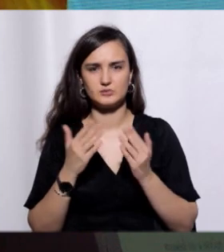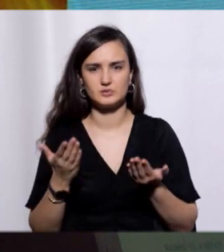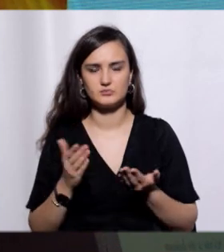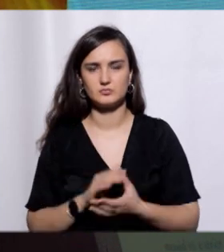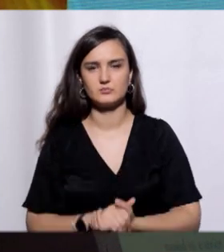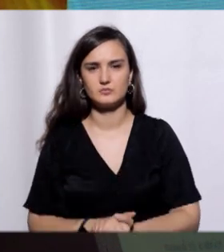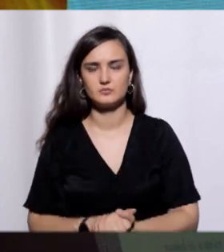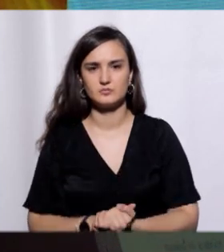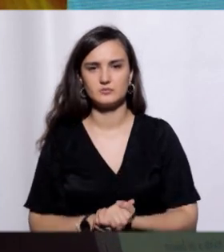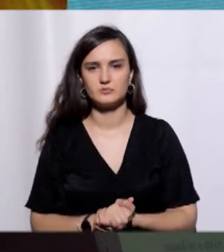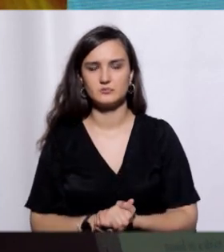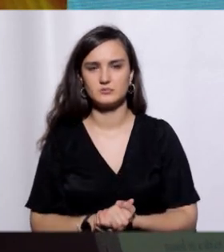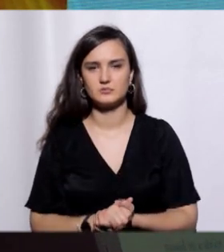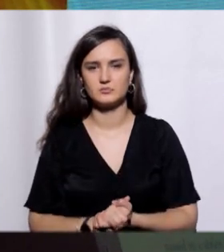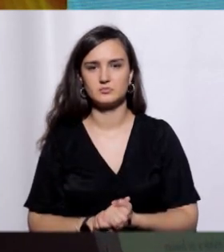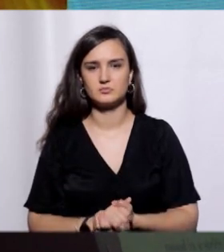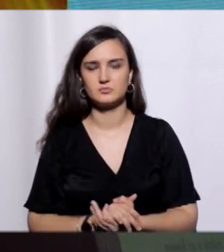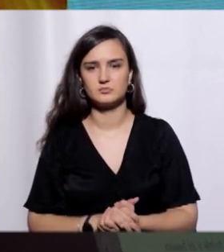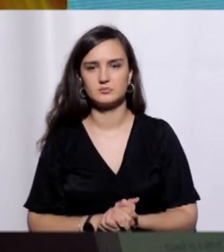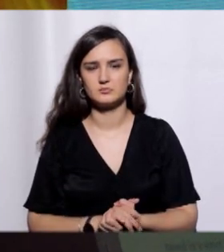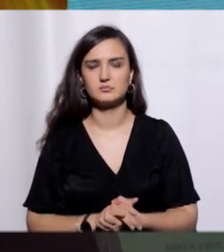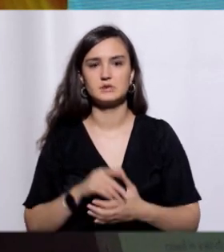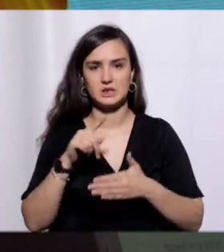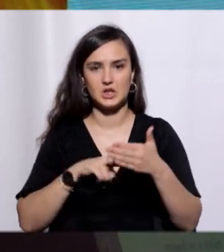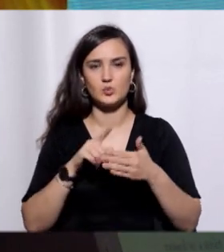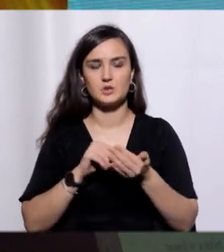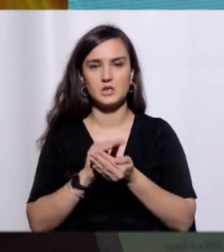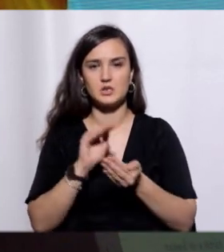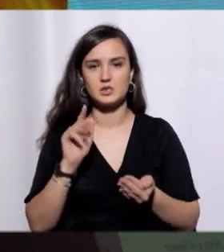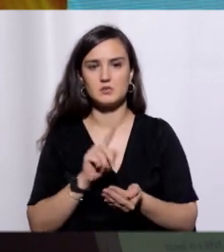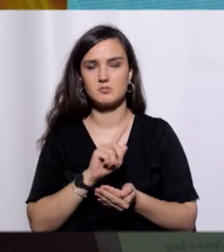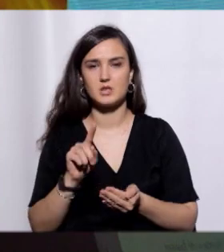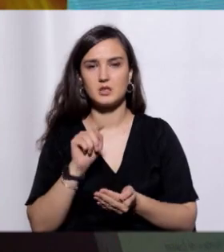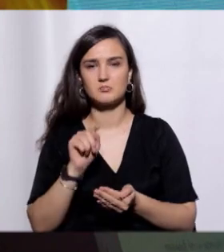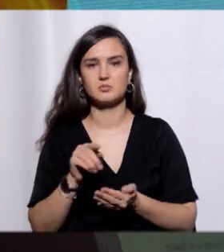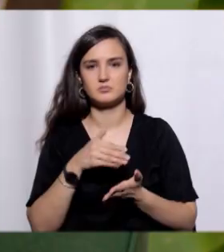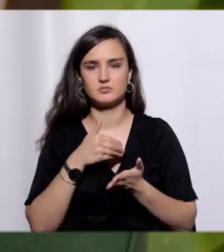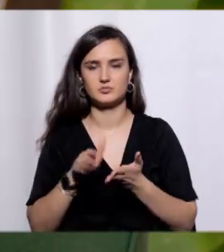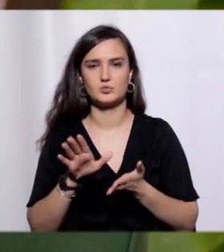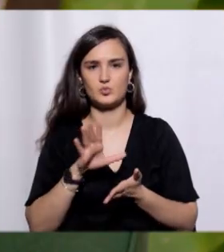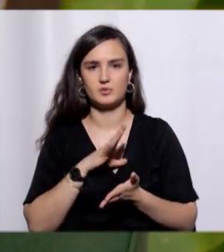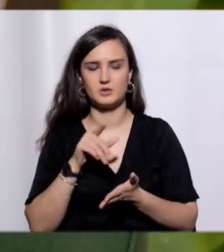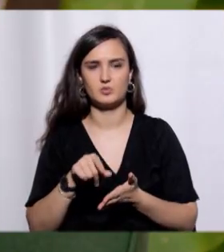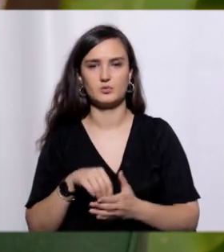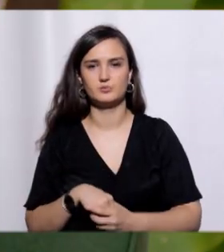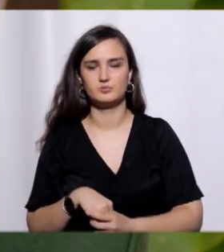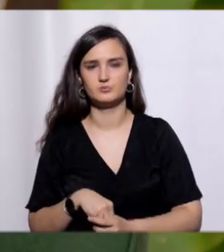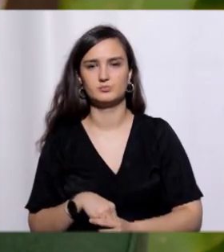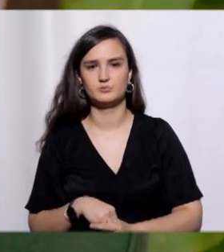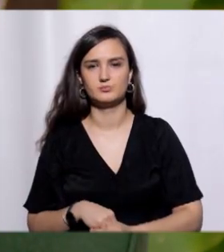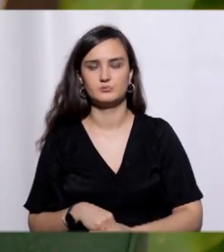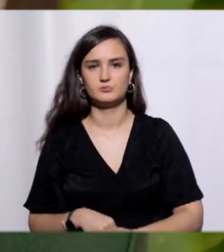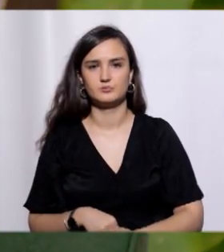father, and she grew up religious, but she rejected it in a way. Yes.